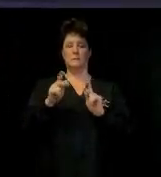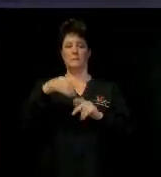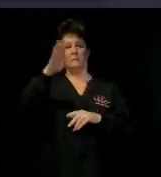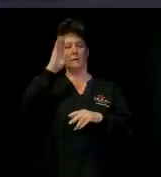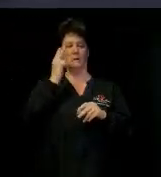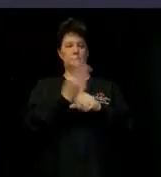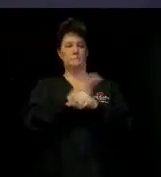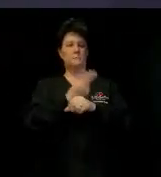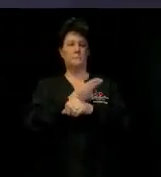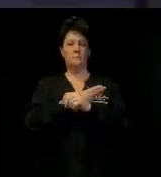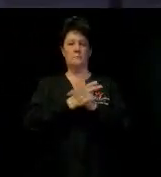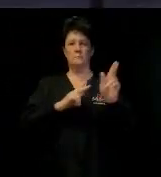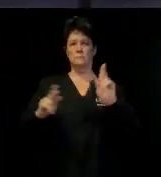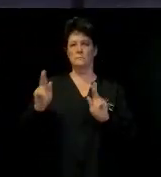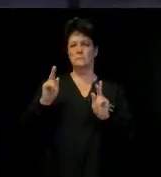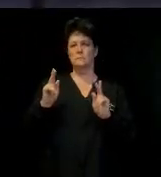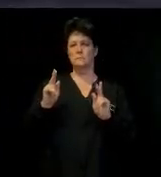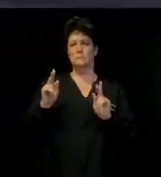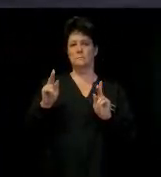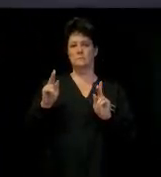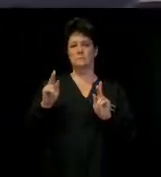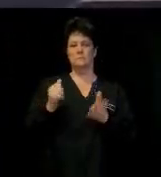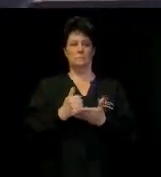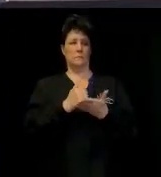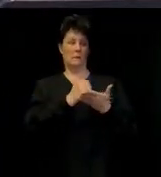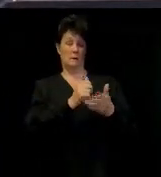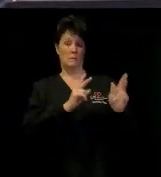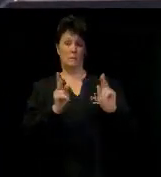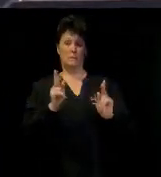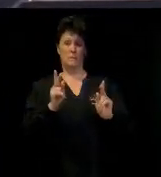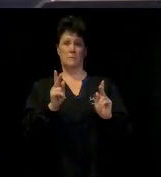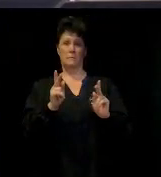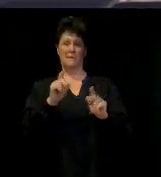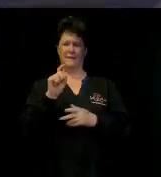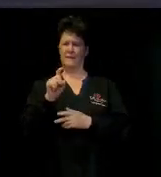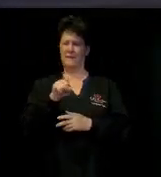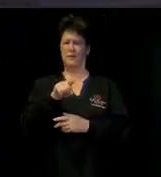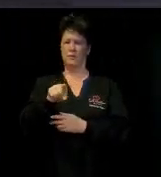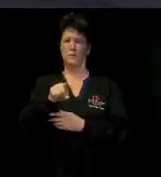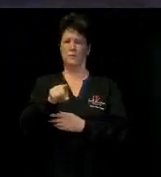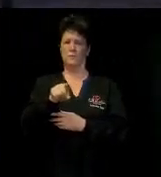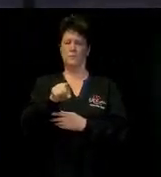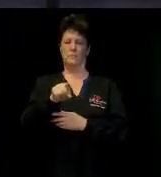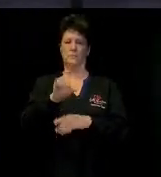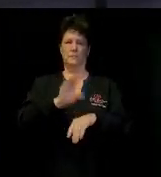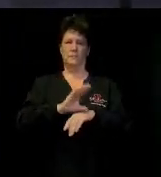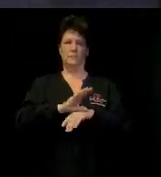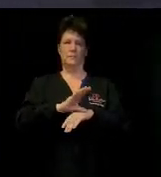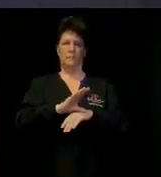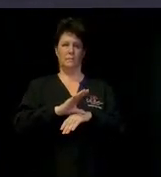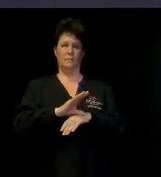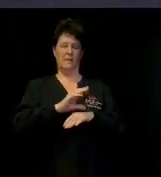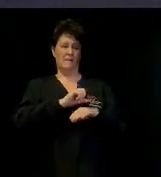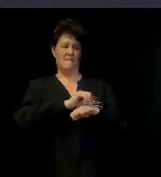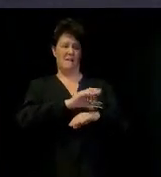to reach people. He needs you, right? If a church is going to be effective in a community, the church isn't the building, but the